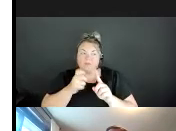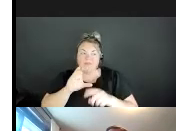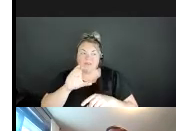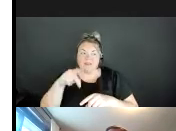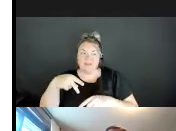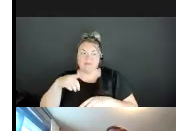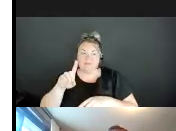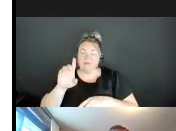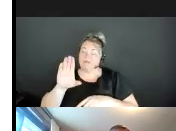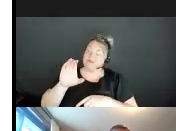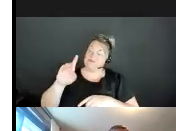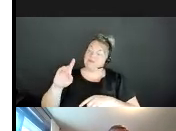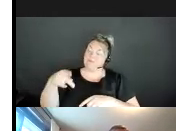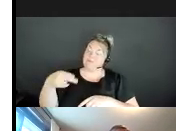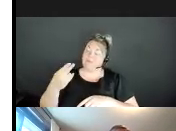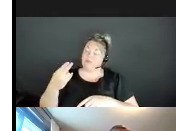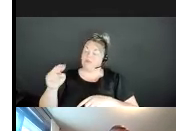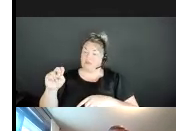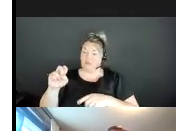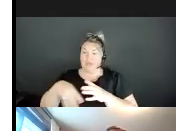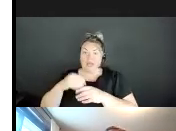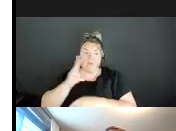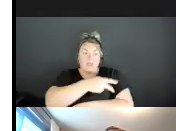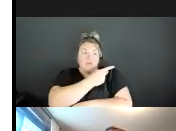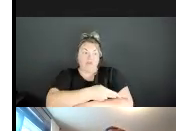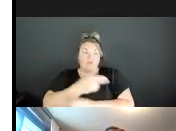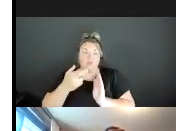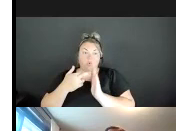CDPHE outpatient rules of 6 CCR